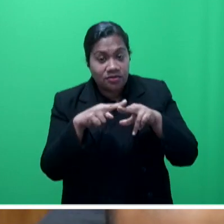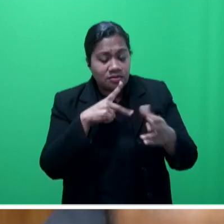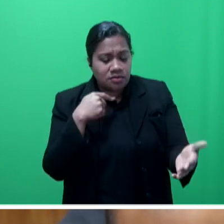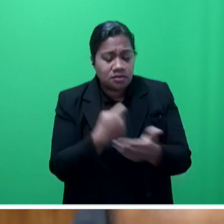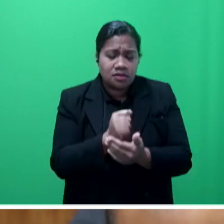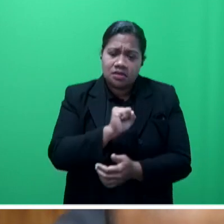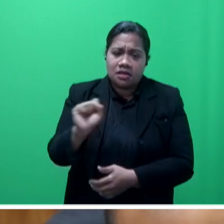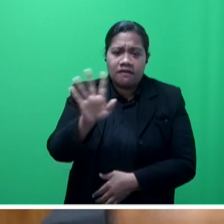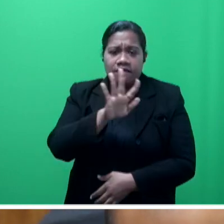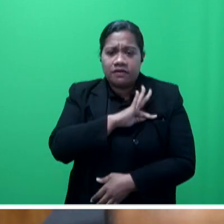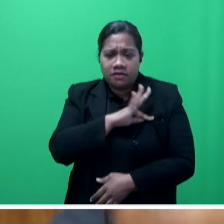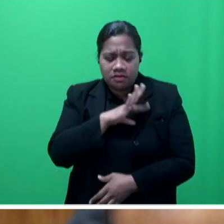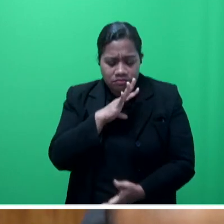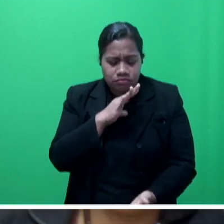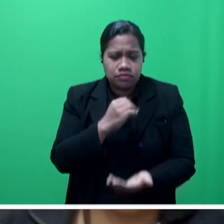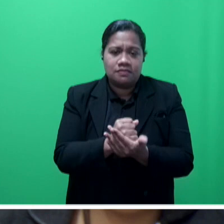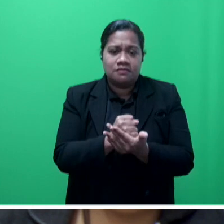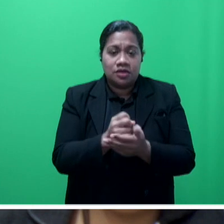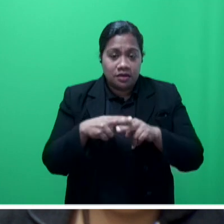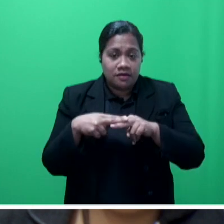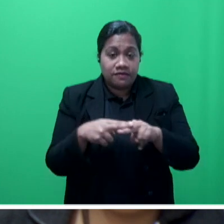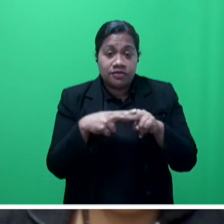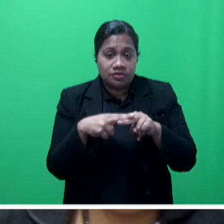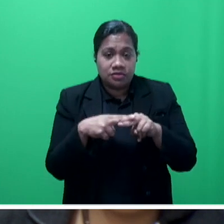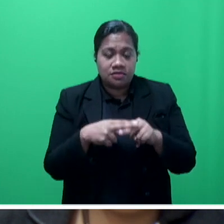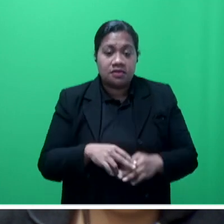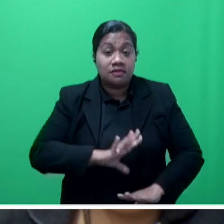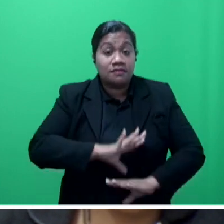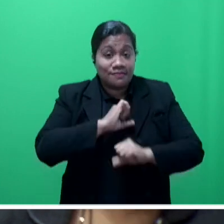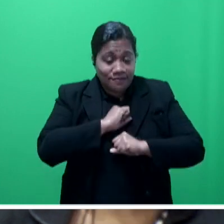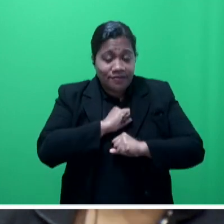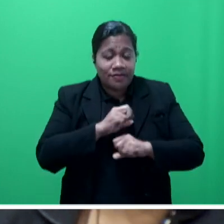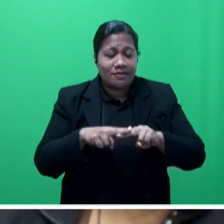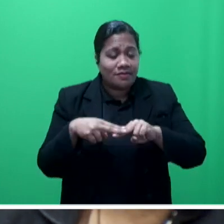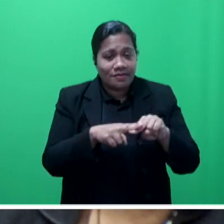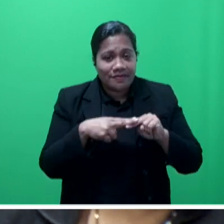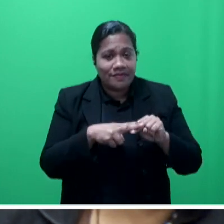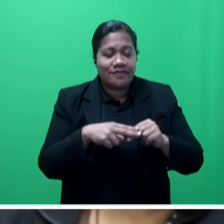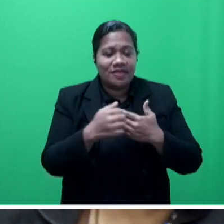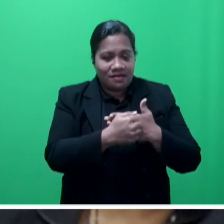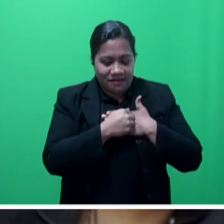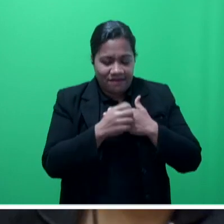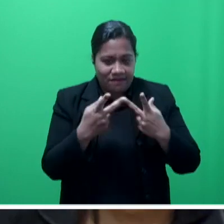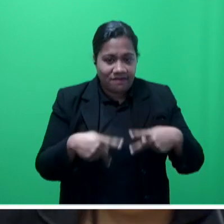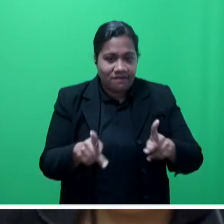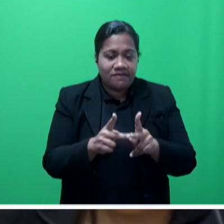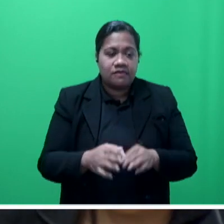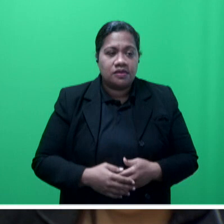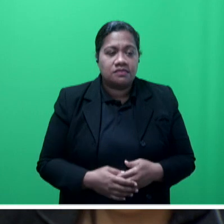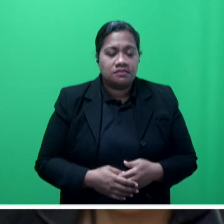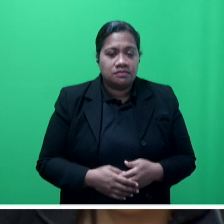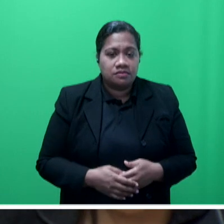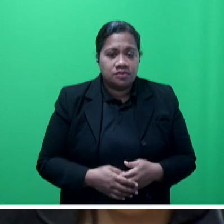confidence in Fiji being a safe destination. And these endorsements, Honourable Speaker, are actually priceless. And these are the endorsements that will